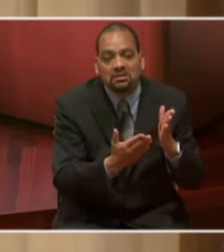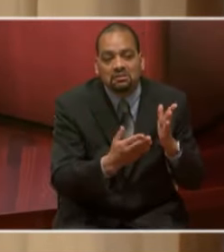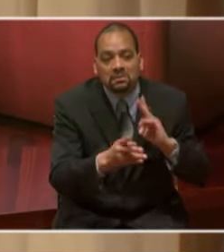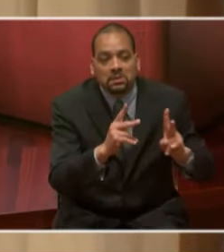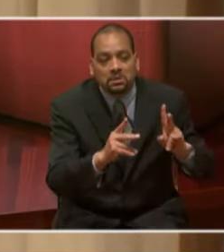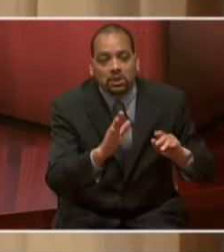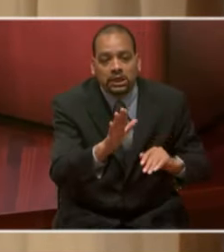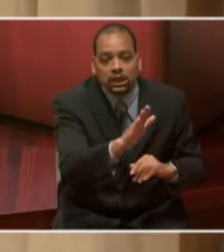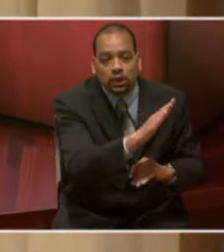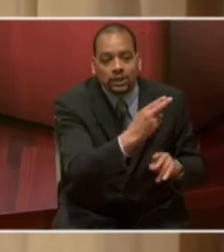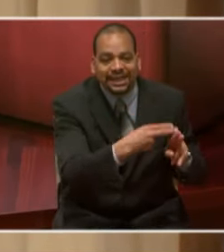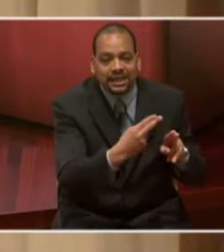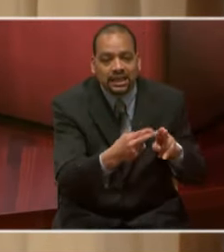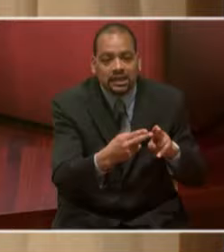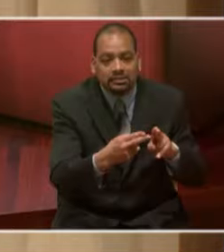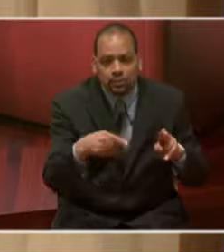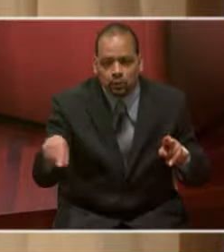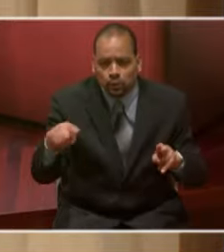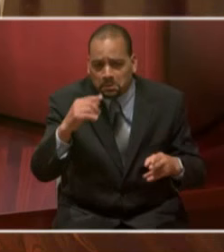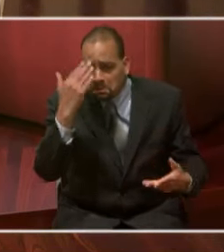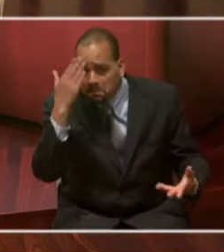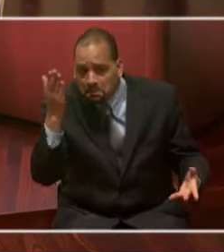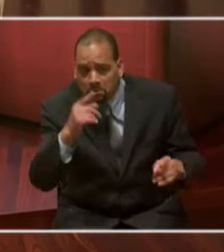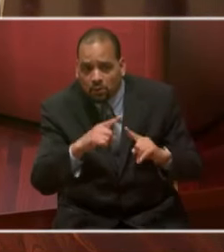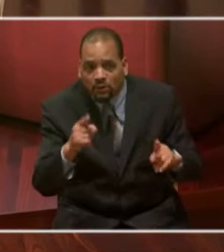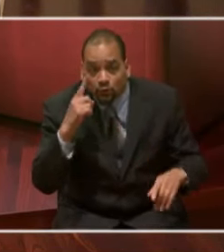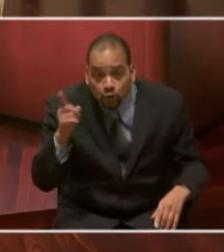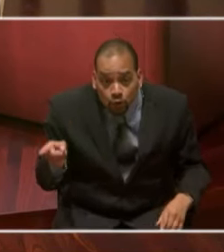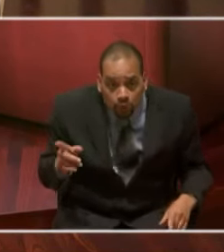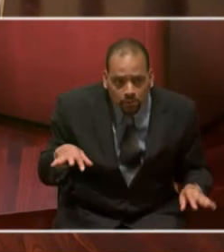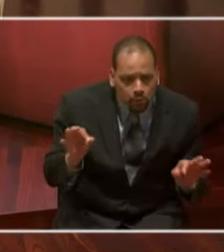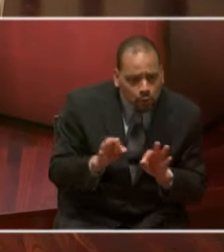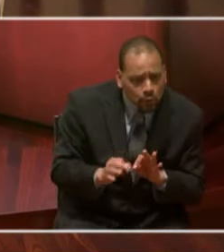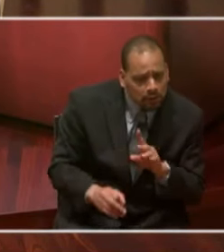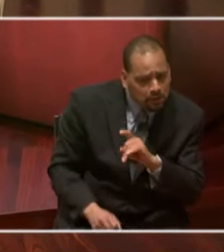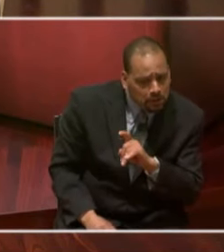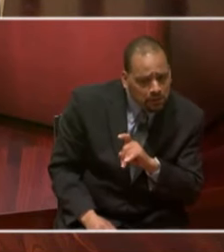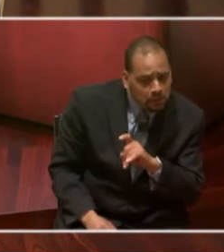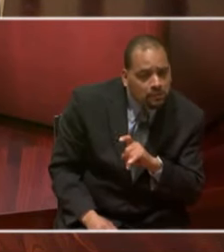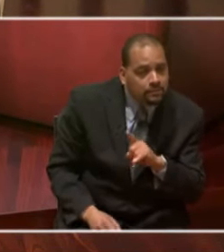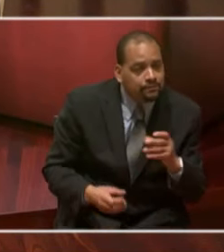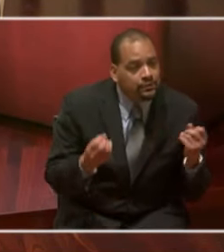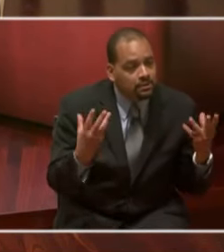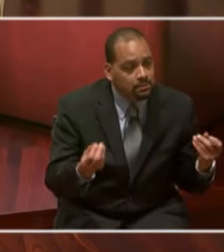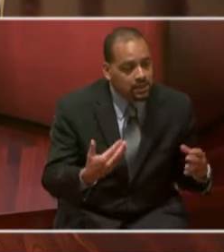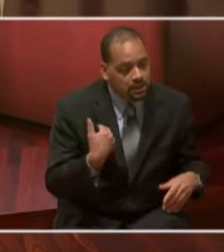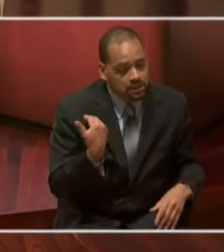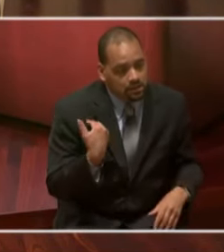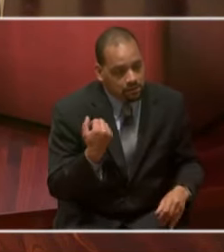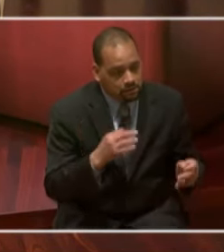Many of us went to jail and slept on floors in Selma. Yeah.